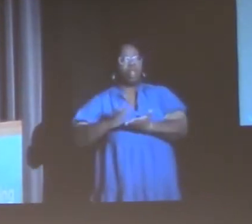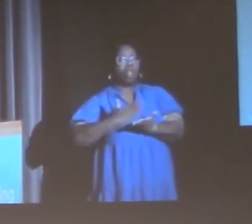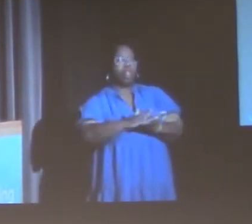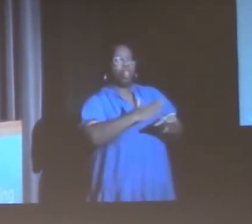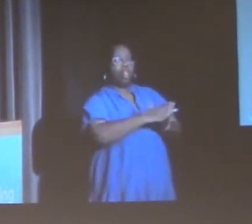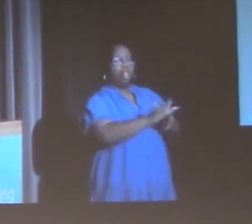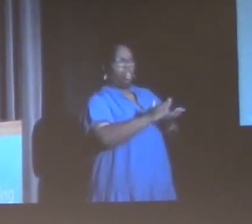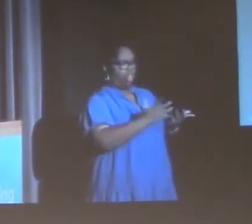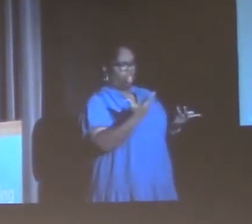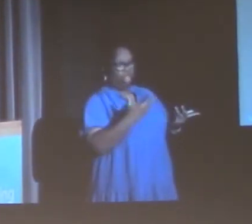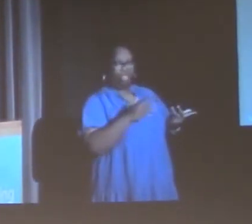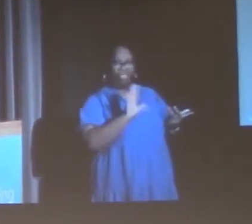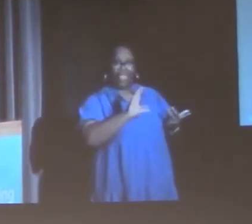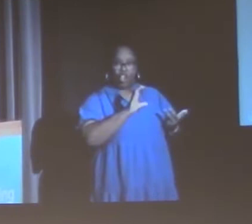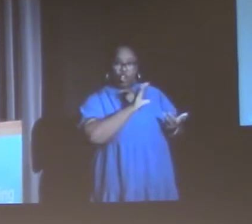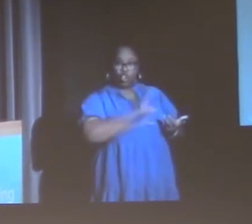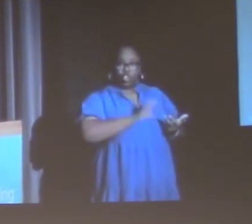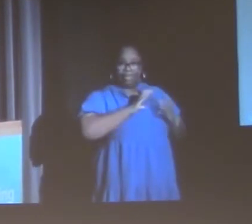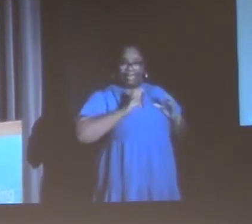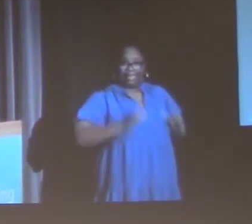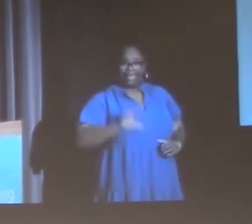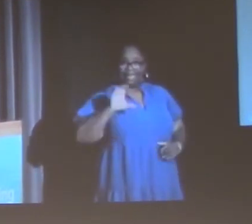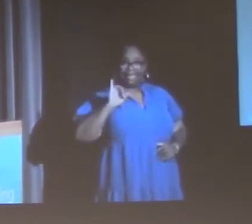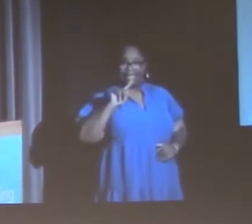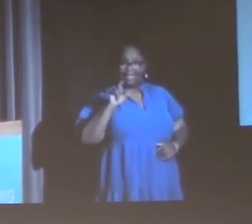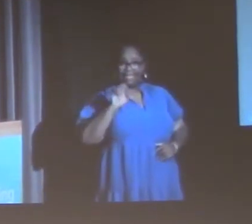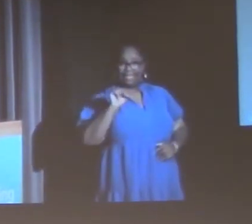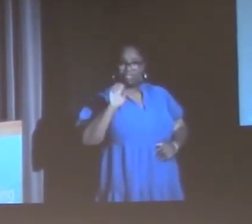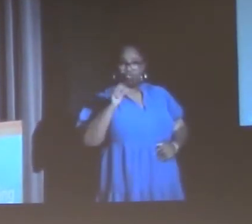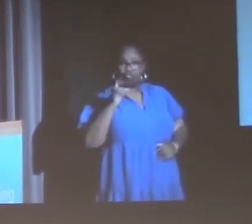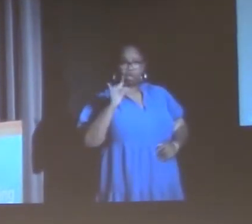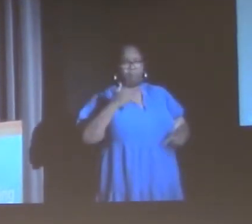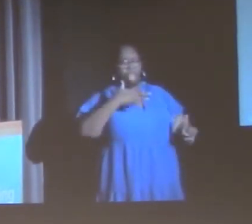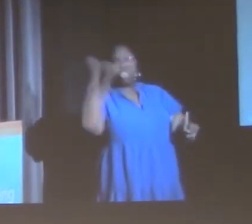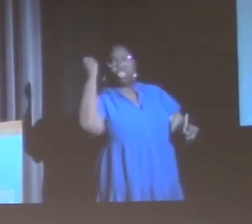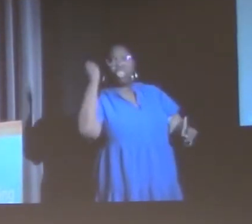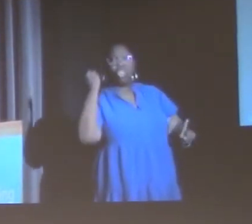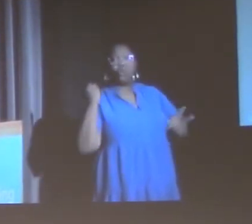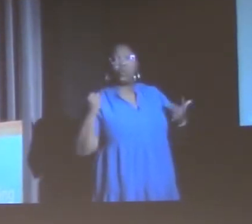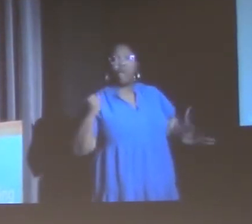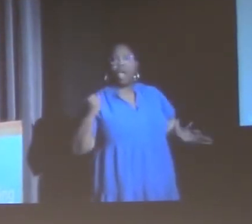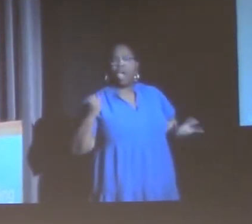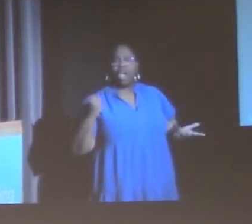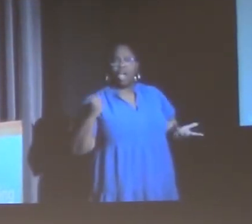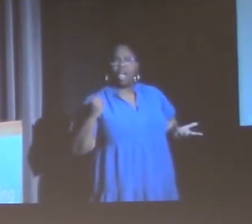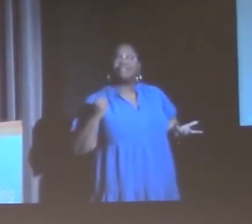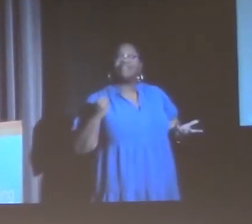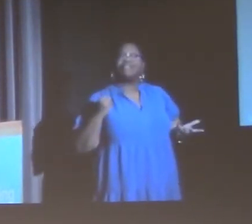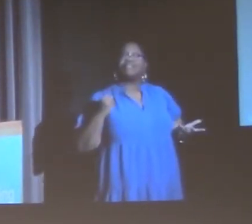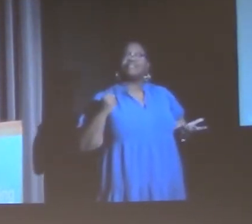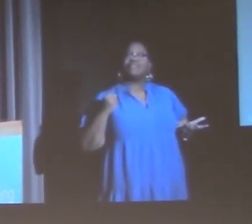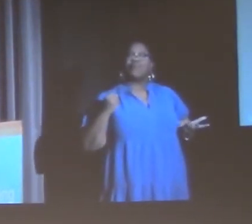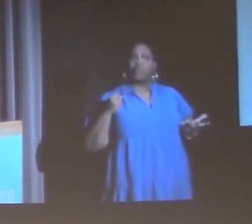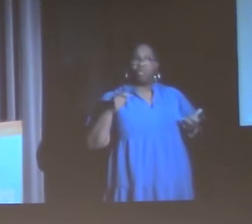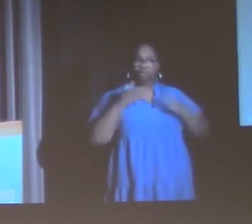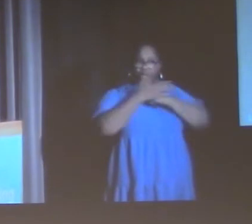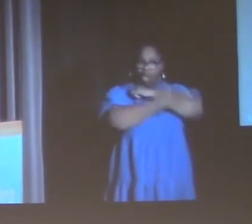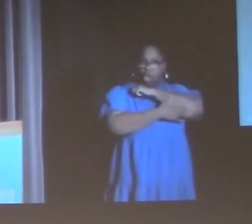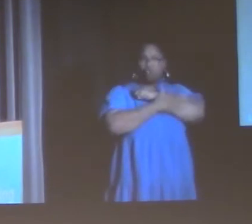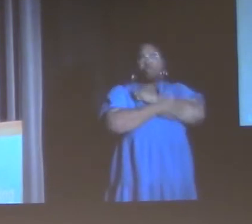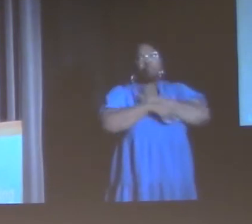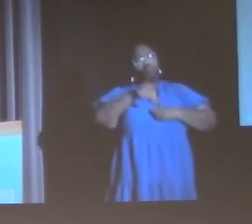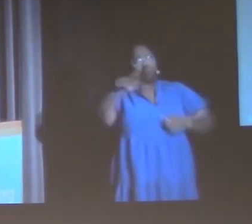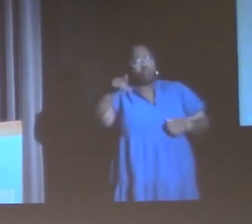their citizenship. So the countries that is supposedly be fighting for democracy or